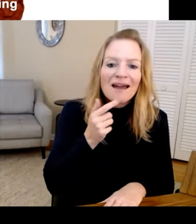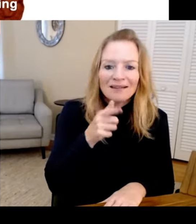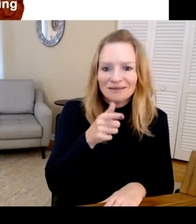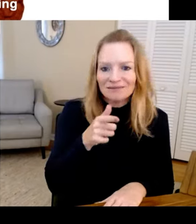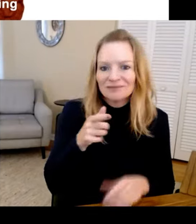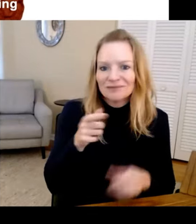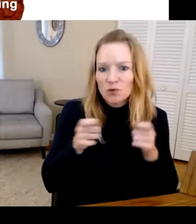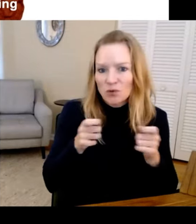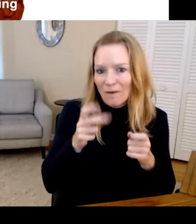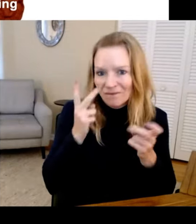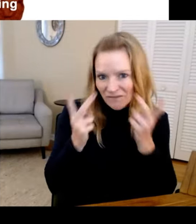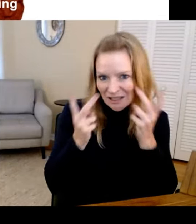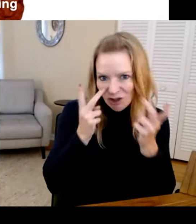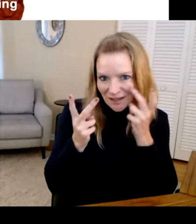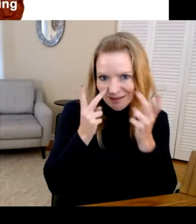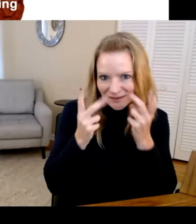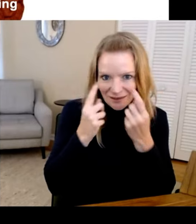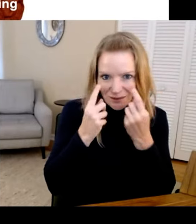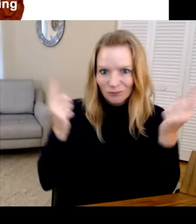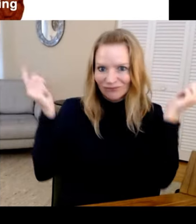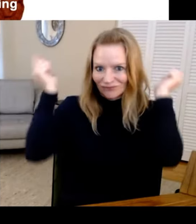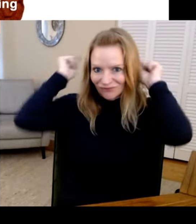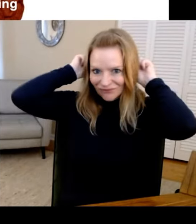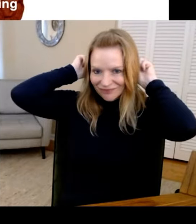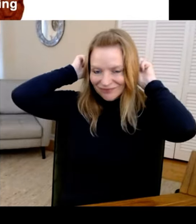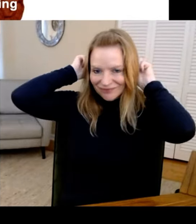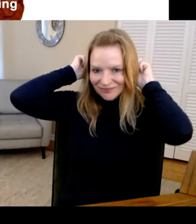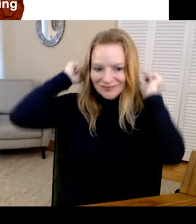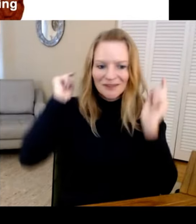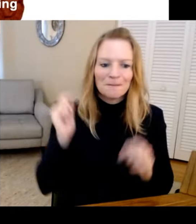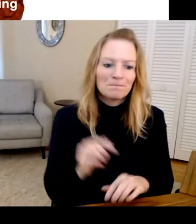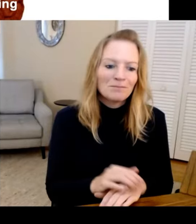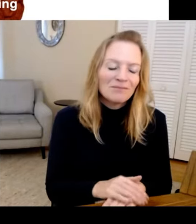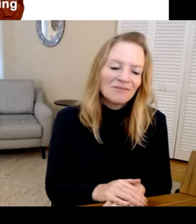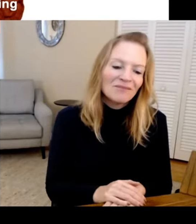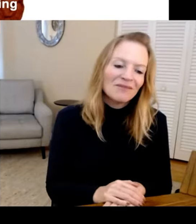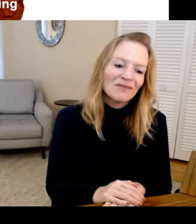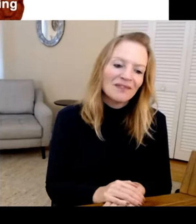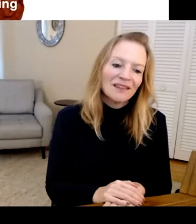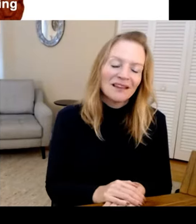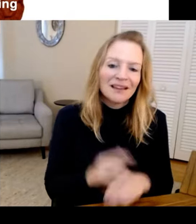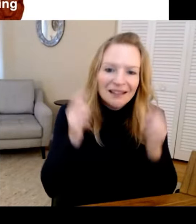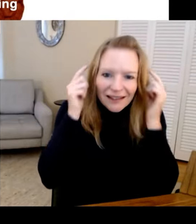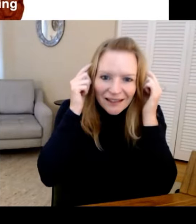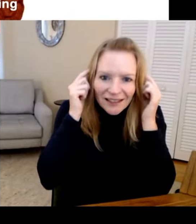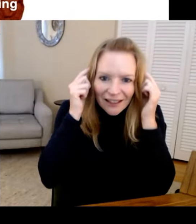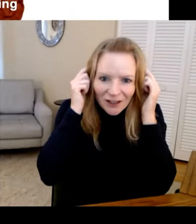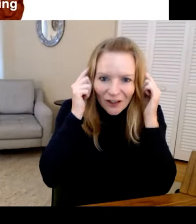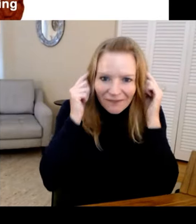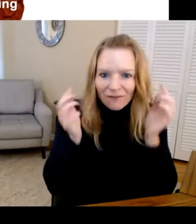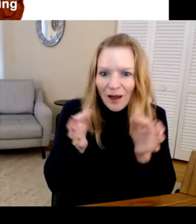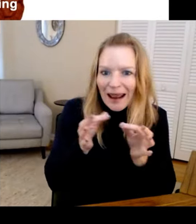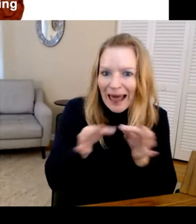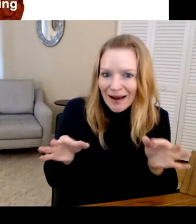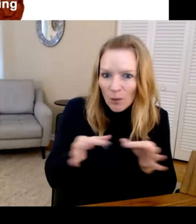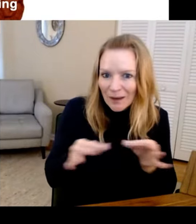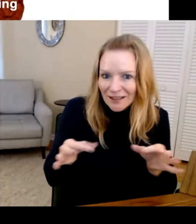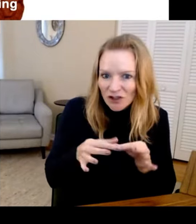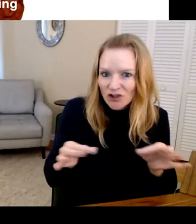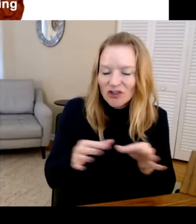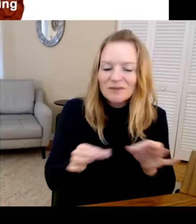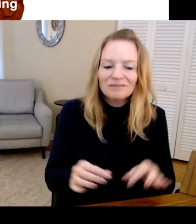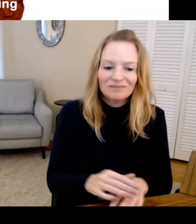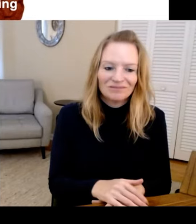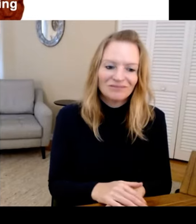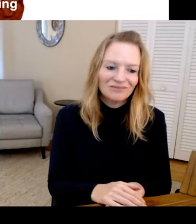The back of the brain, the red part, controls your sight, your vision, and what your brain makes of what it sees. On